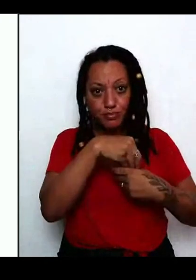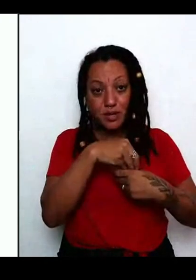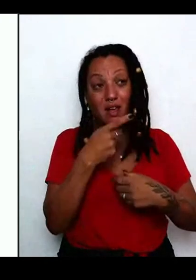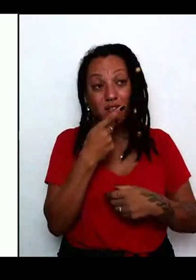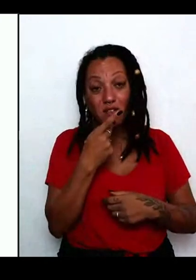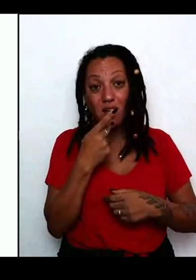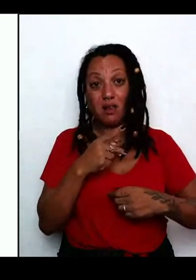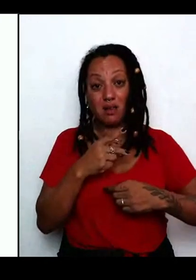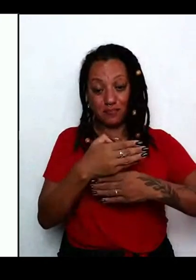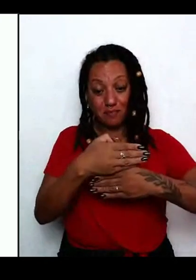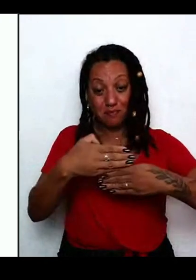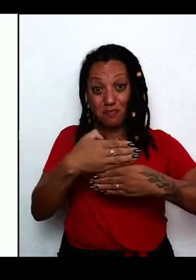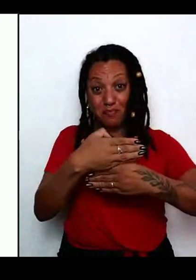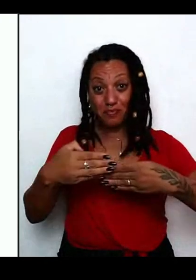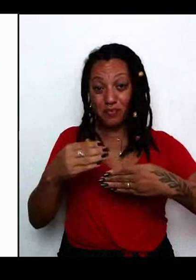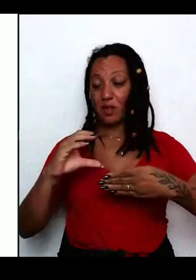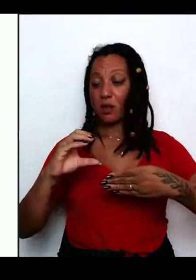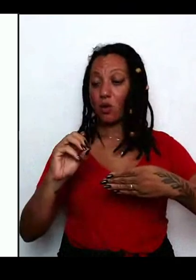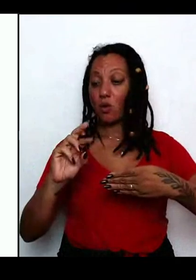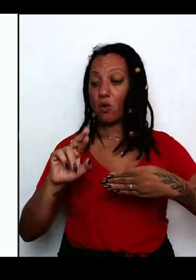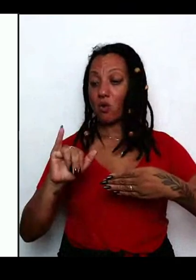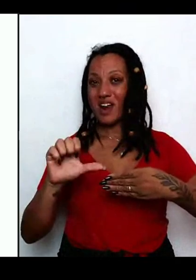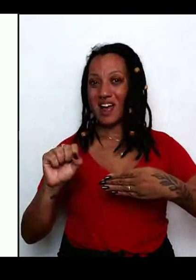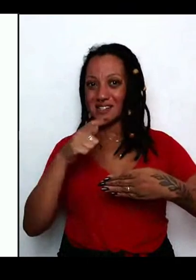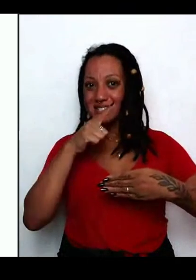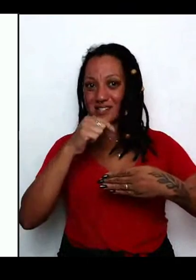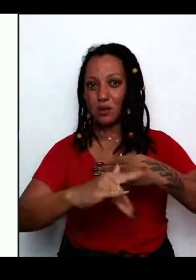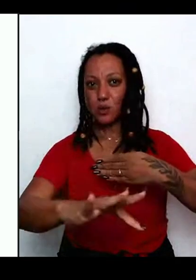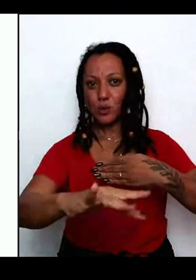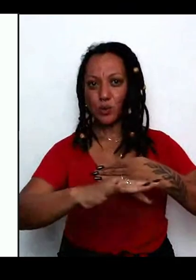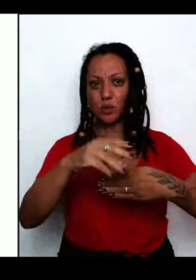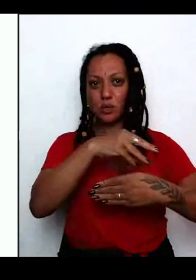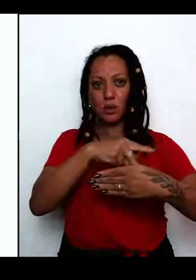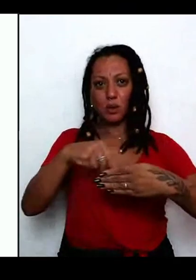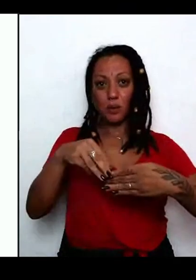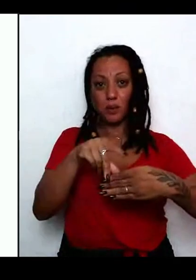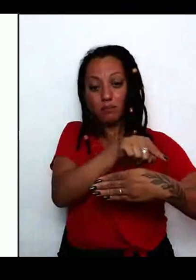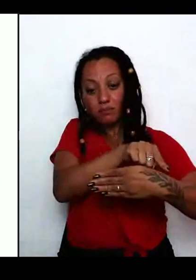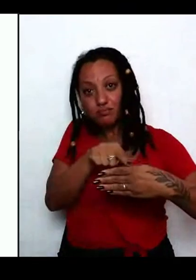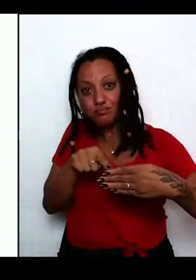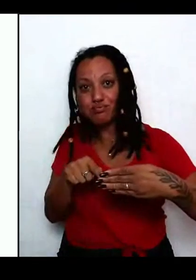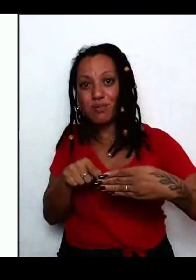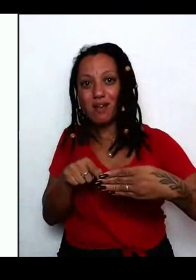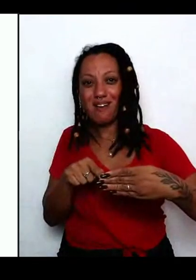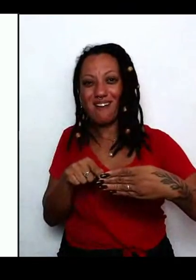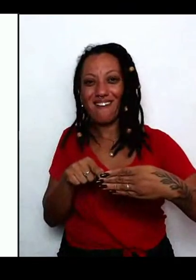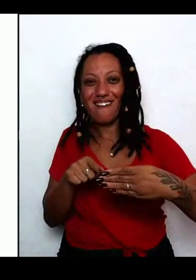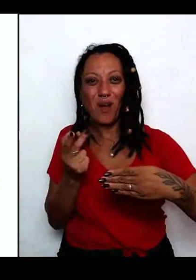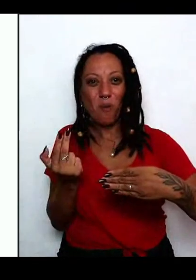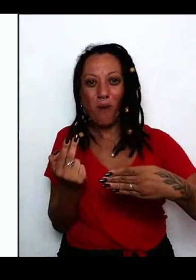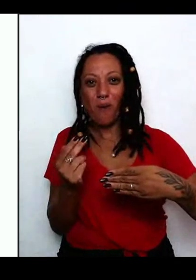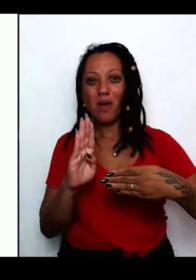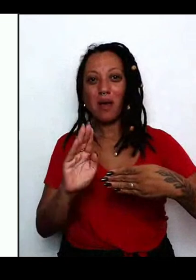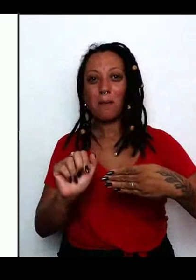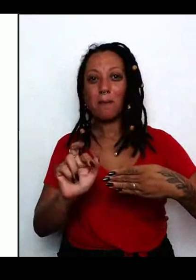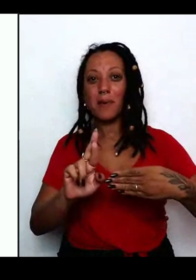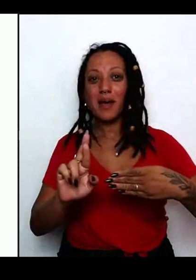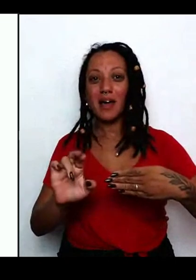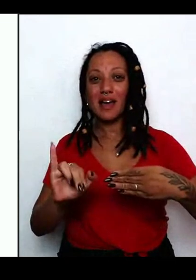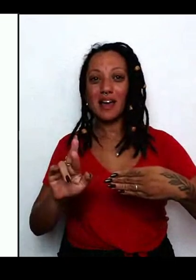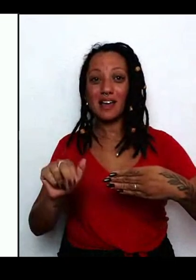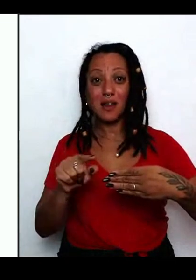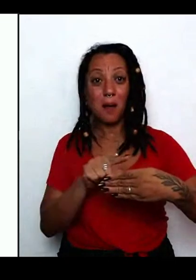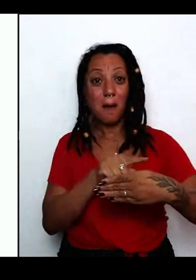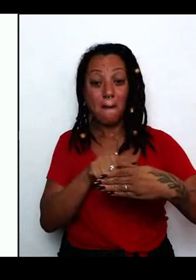a Shoal is a liminal and errant echotone that is hard to map because its shapes are always in flux the show